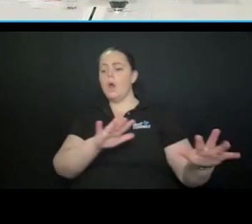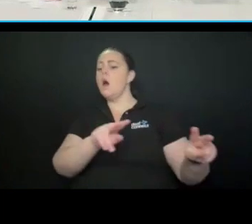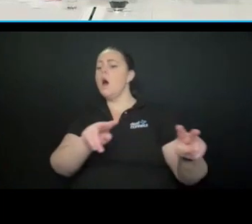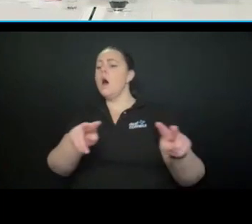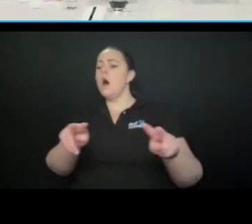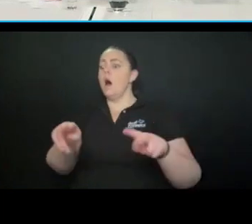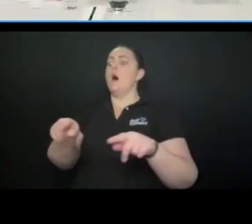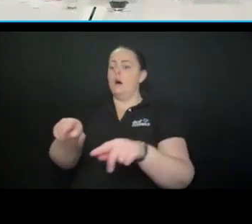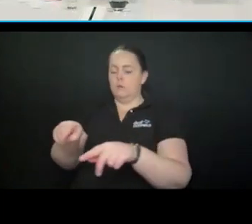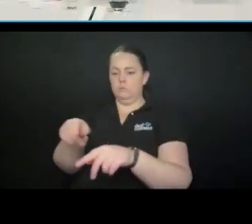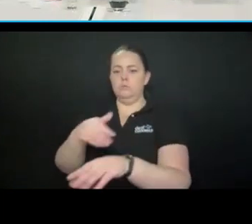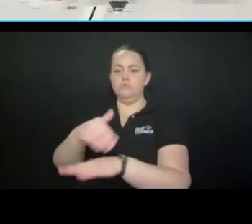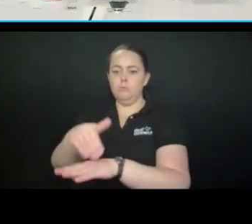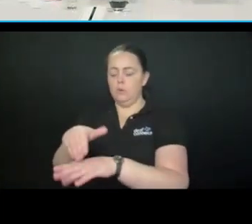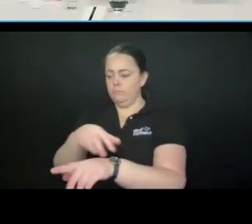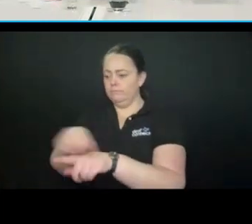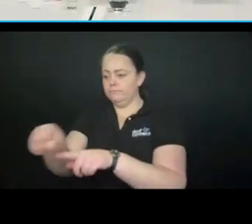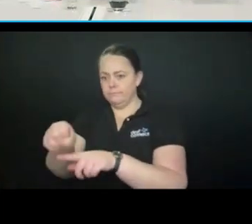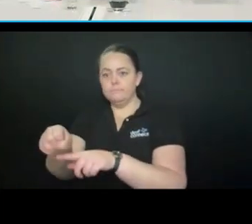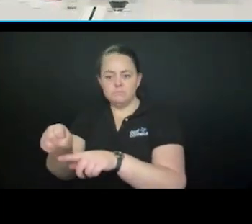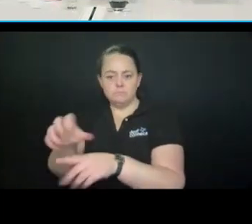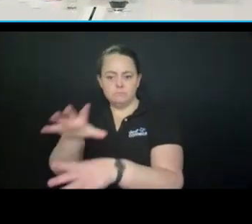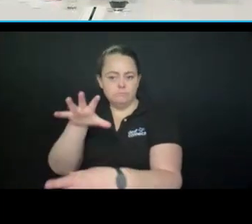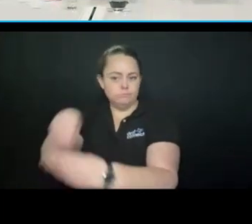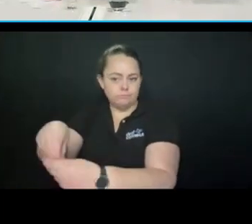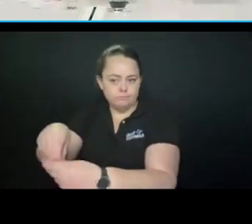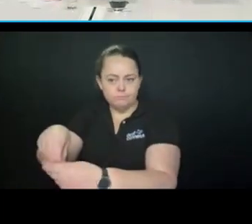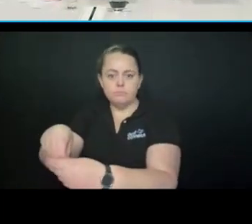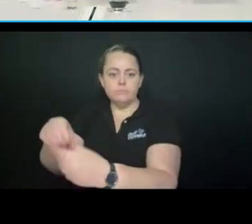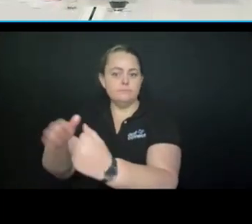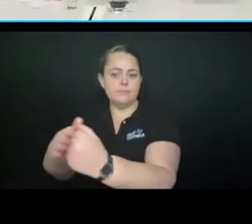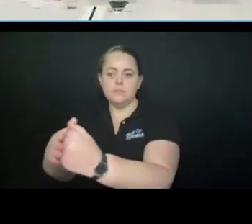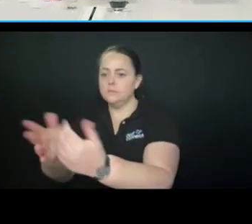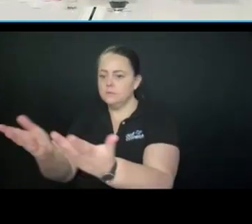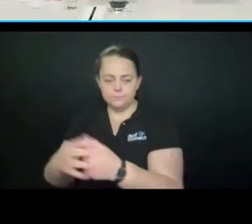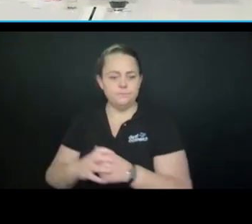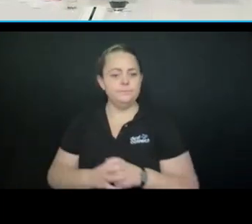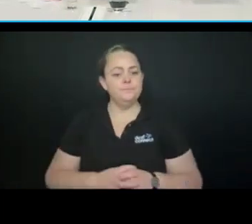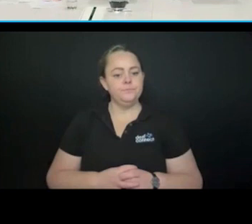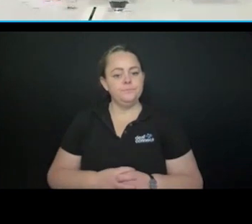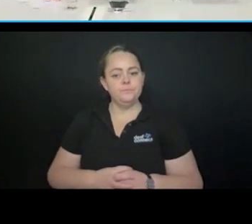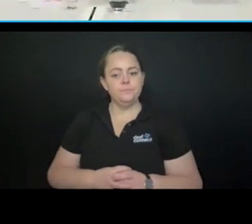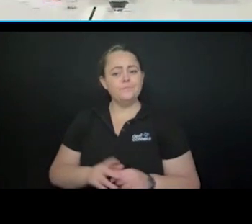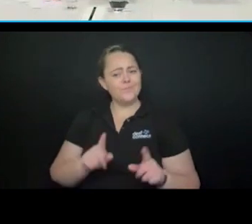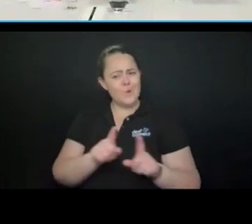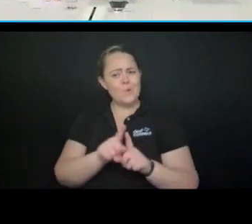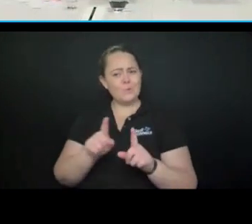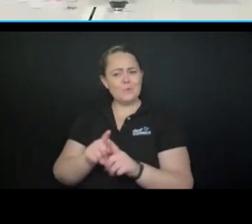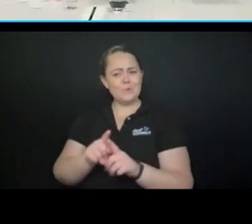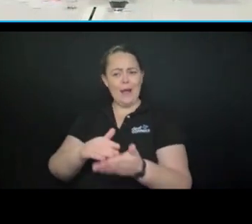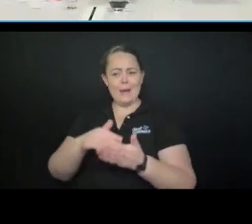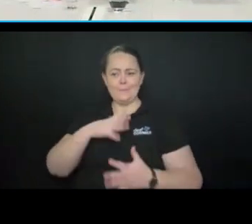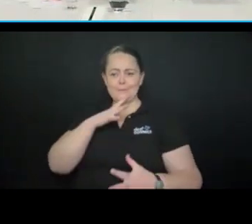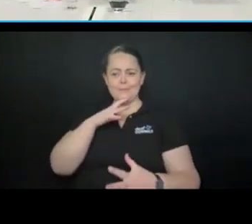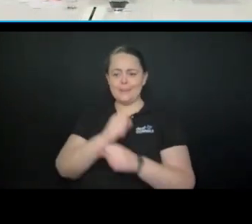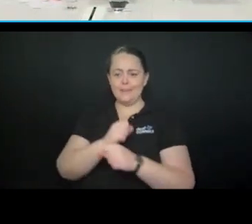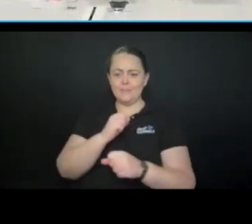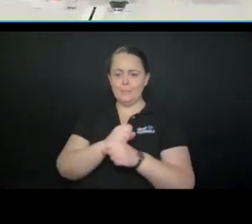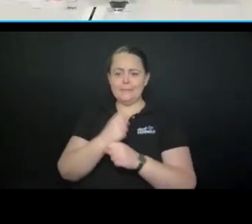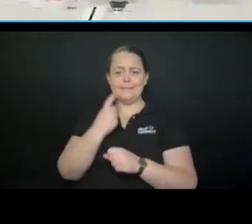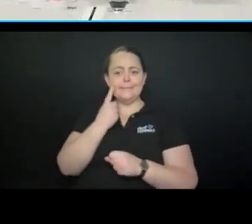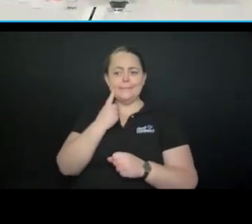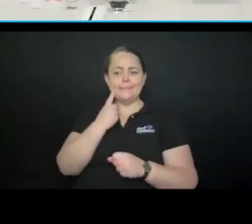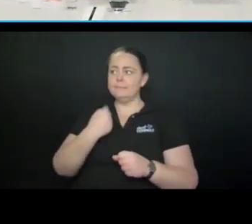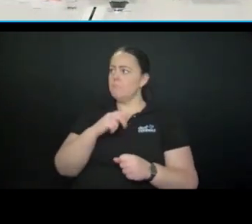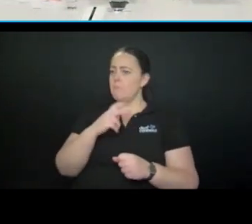QIs also form a critical part of developing a view of the sector performance over time.